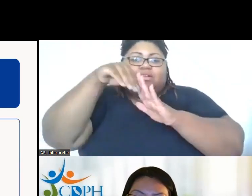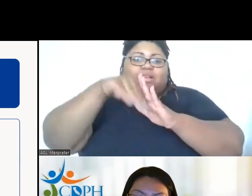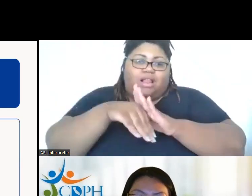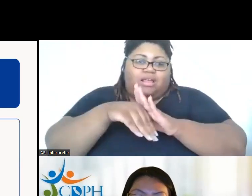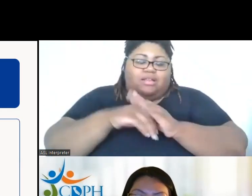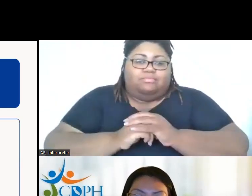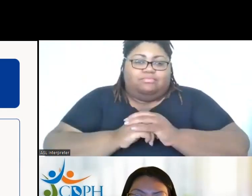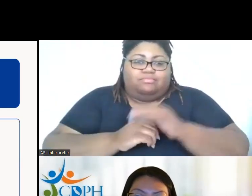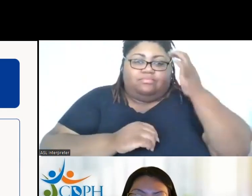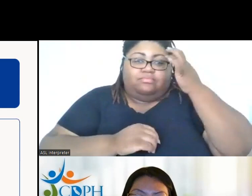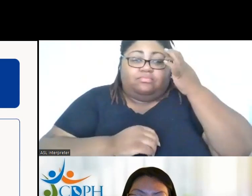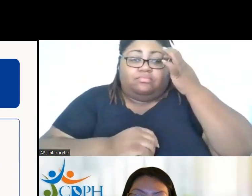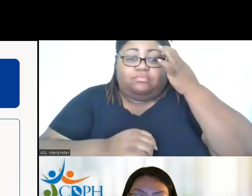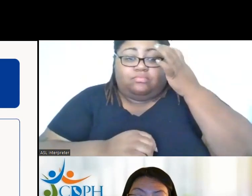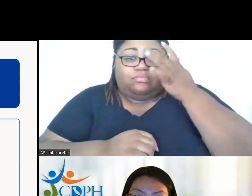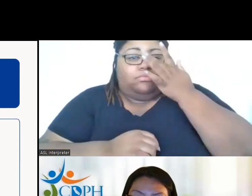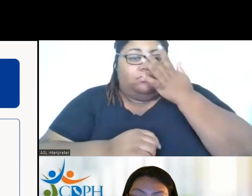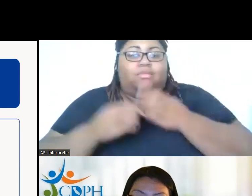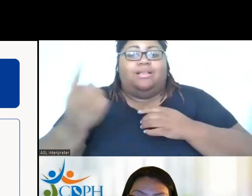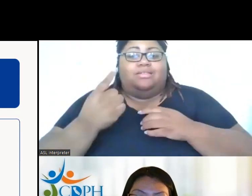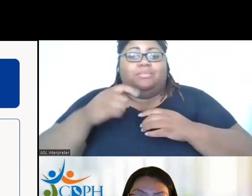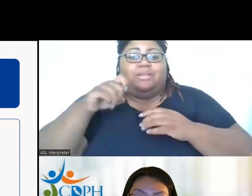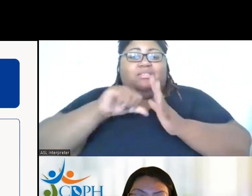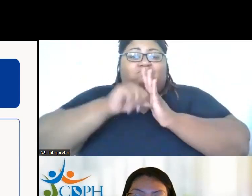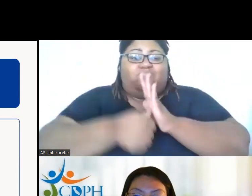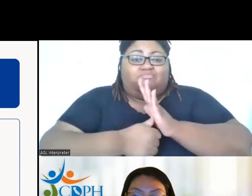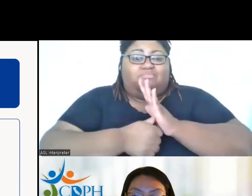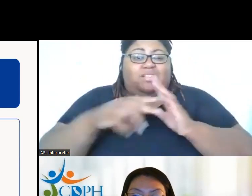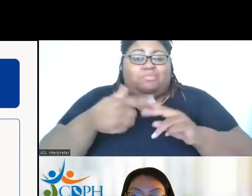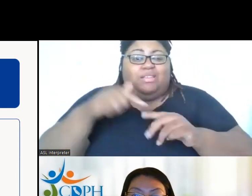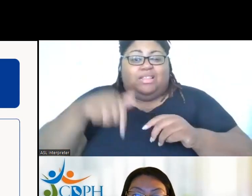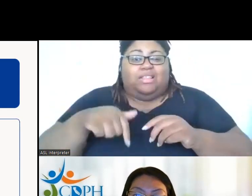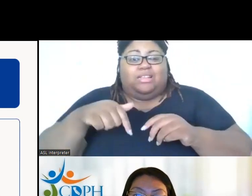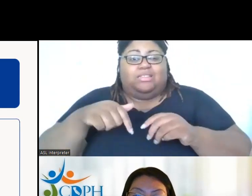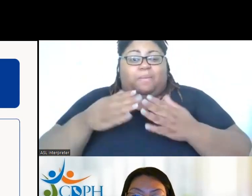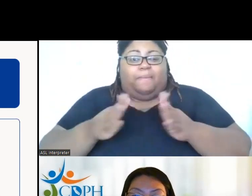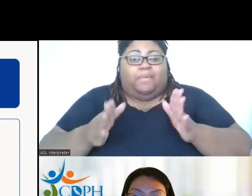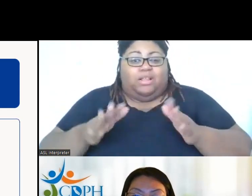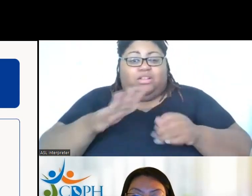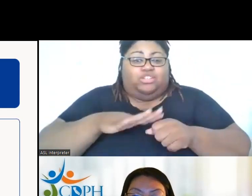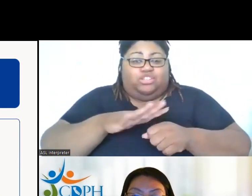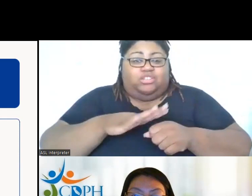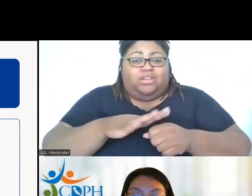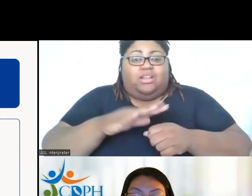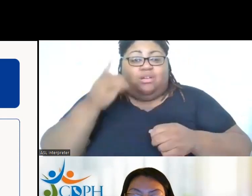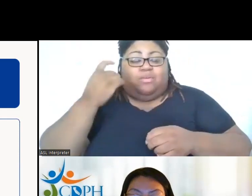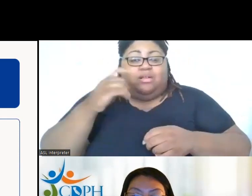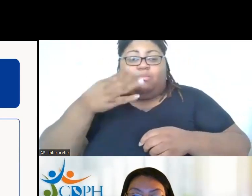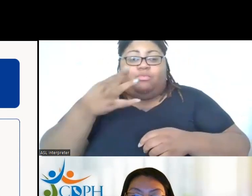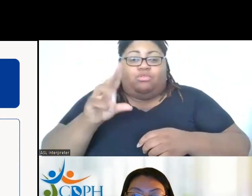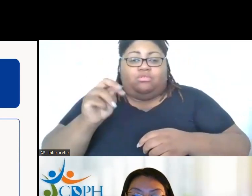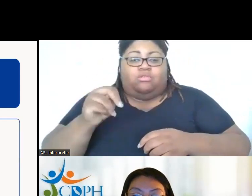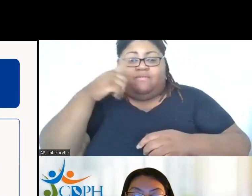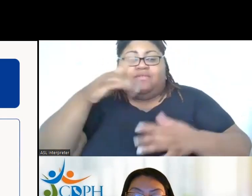Something to emphasize, particularly for this population and this audience, is that the burden of hospitalizations and deaths still